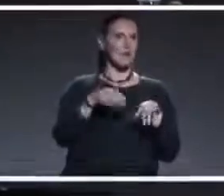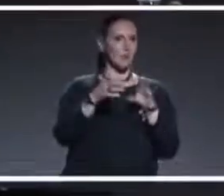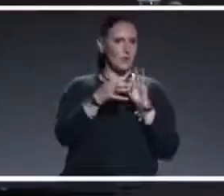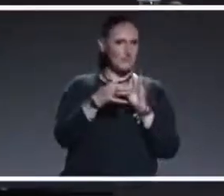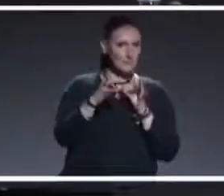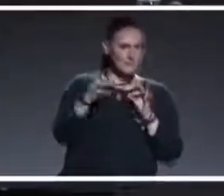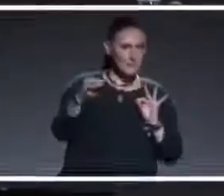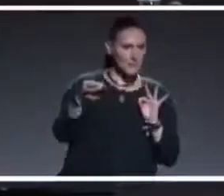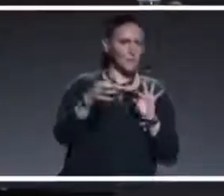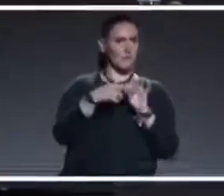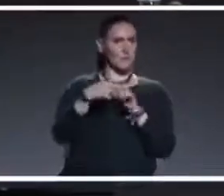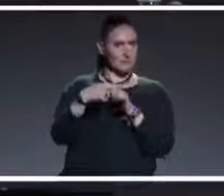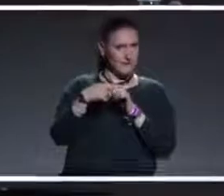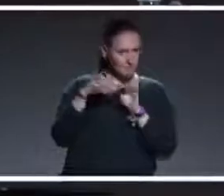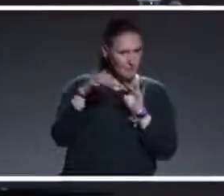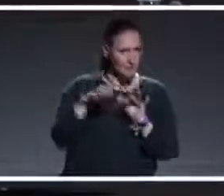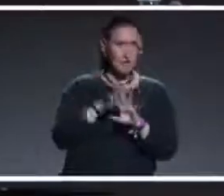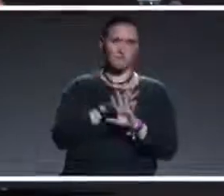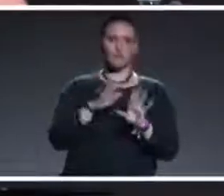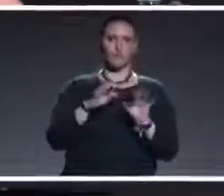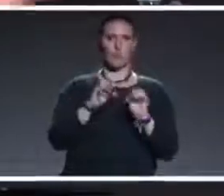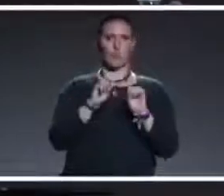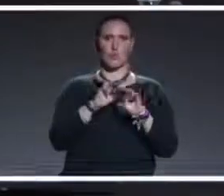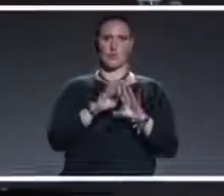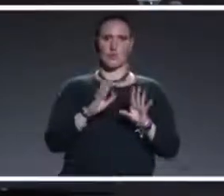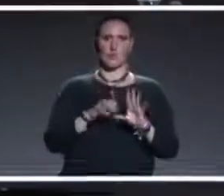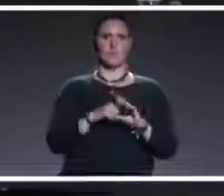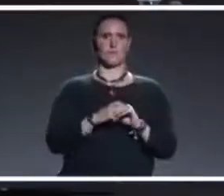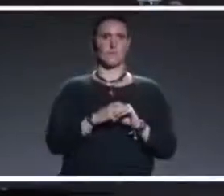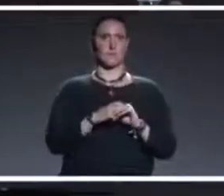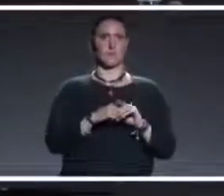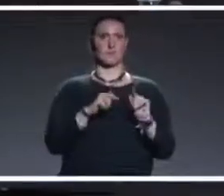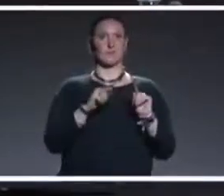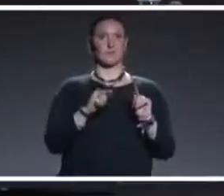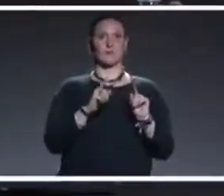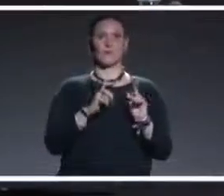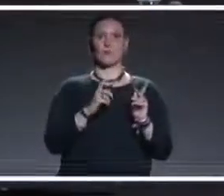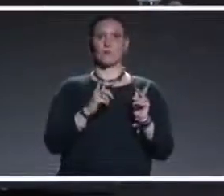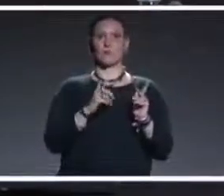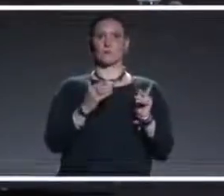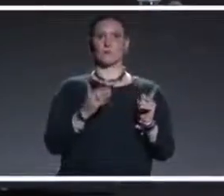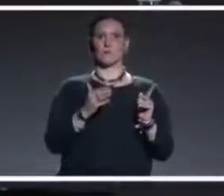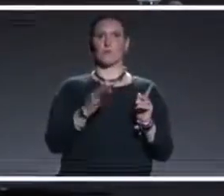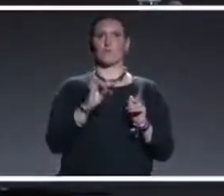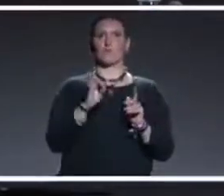yeah. And we sort of tiptoed out into the world, and